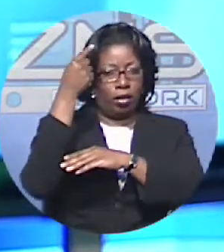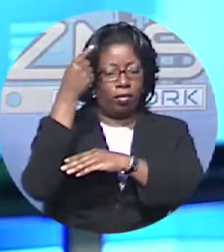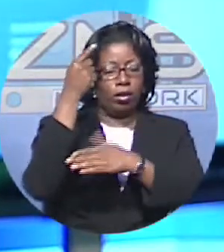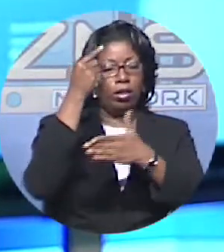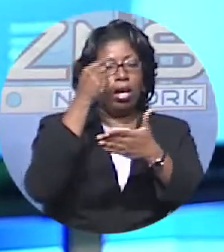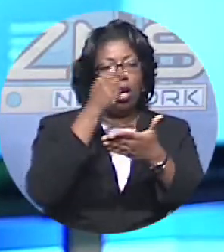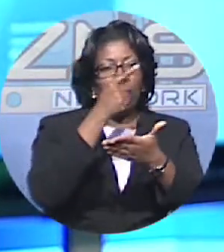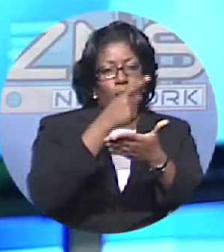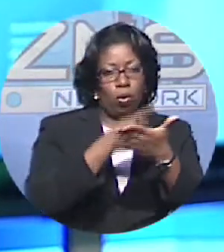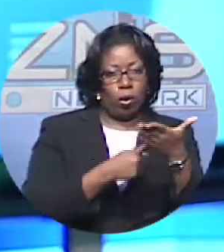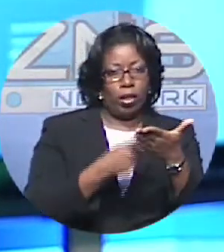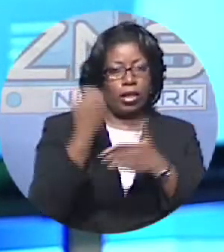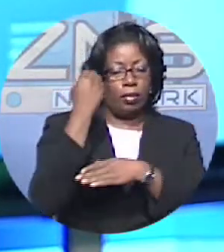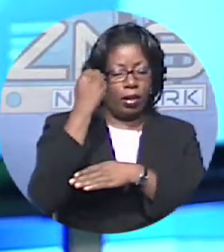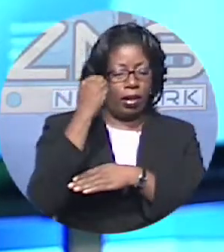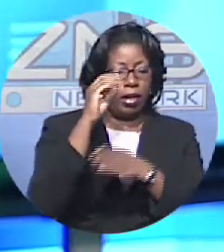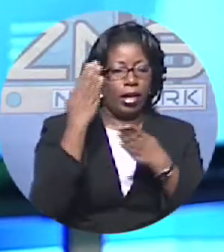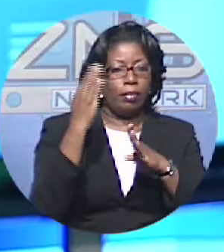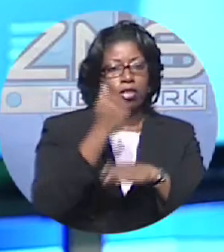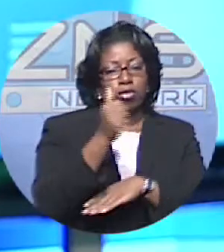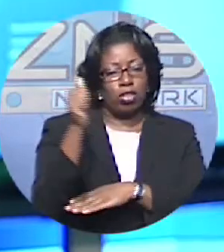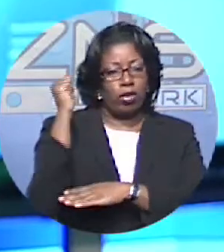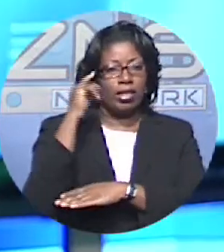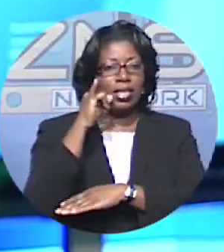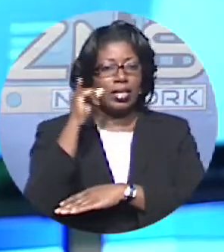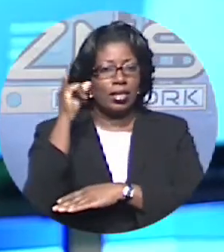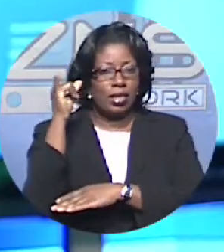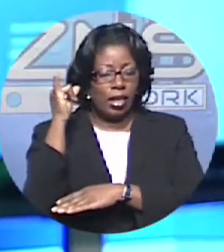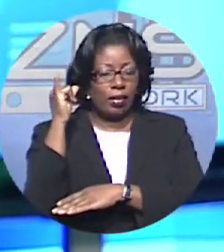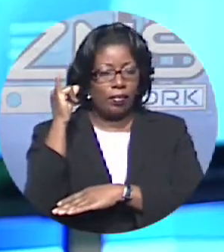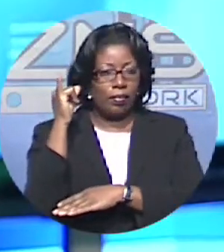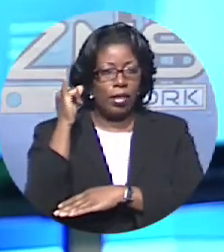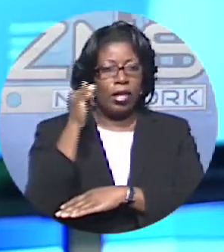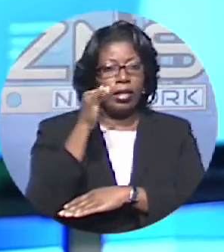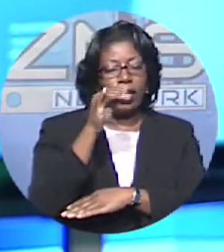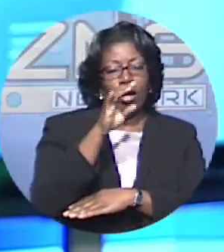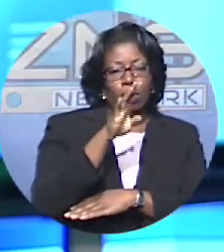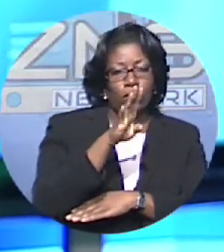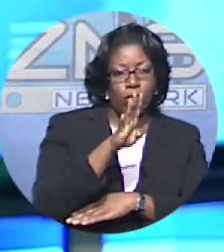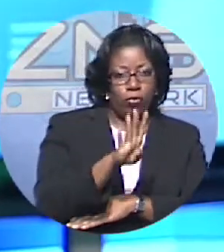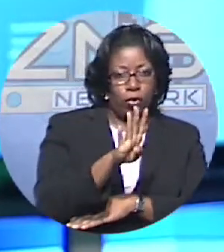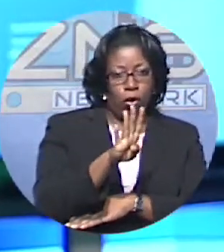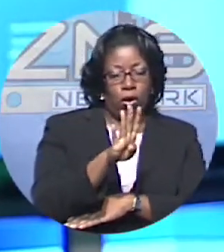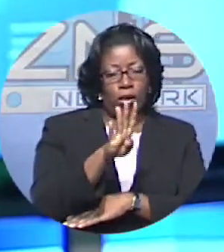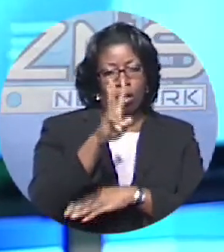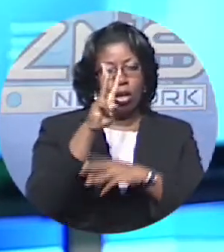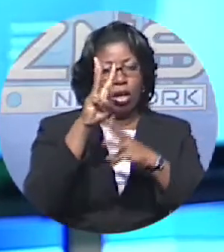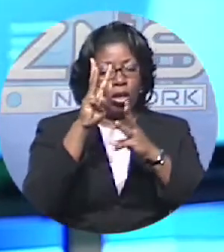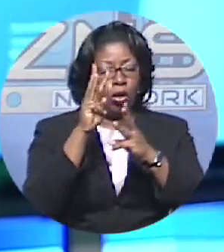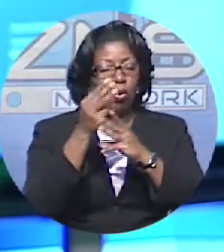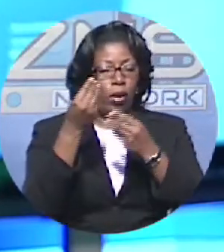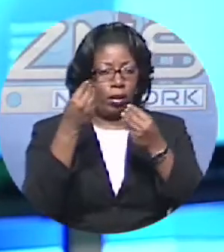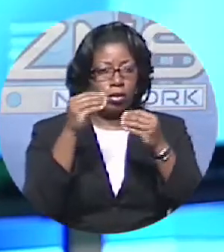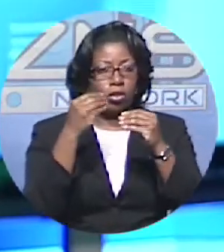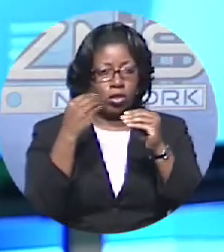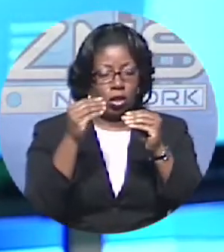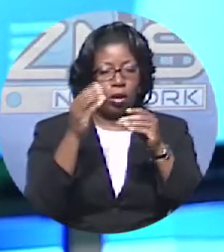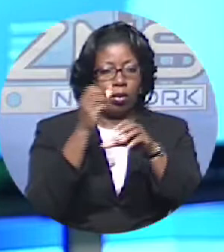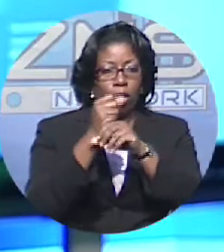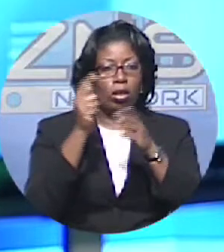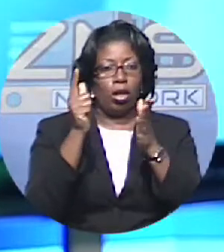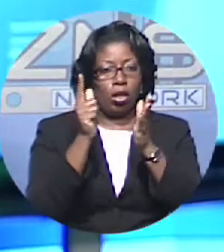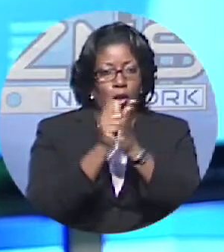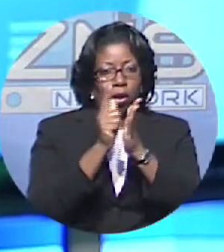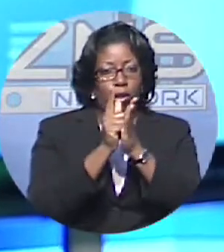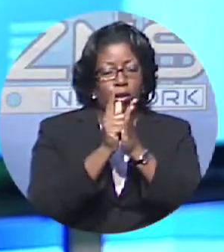referendum yesterday. Late this afternoon, four web shop operators, through their attorney, Wayne Monroe, began preparing to appear